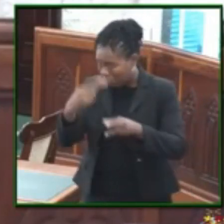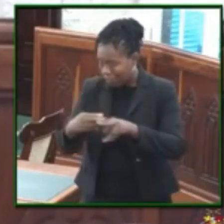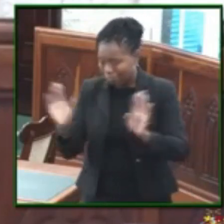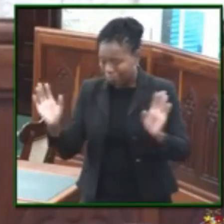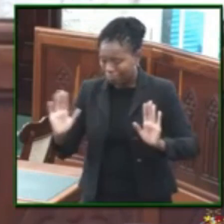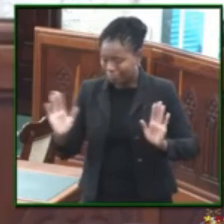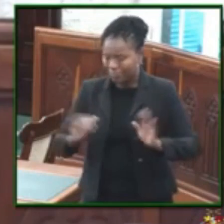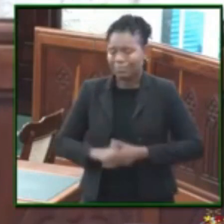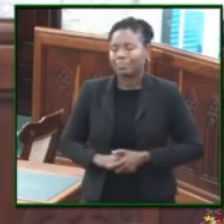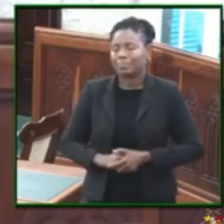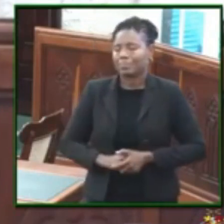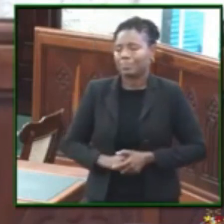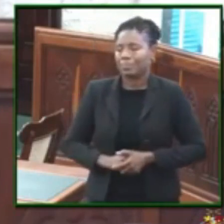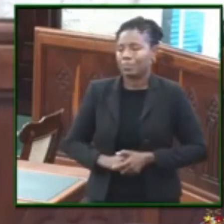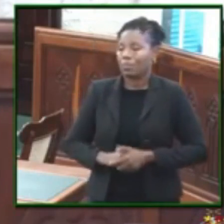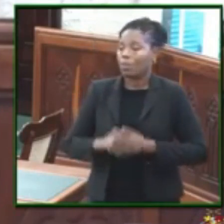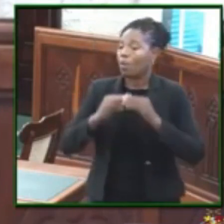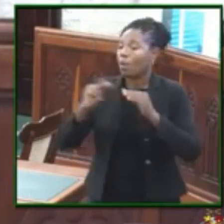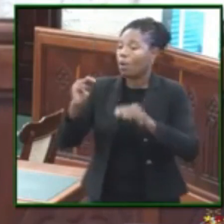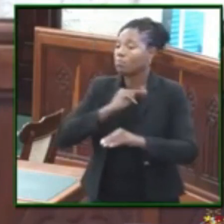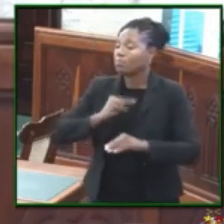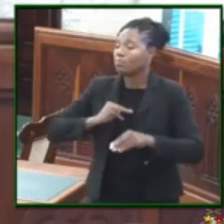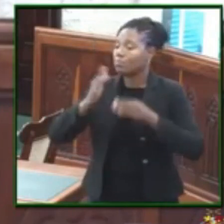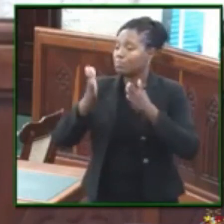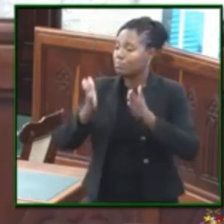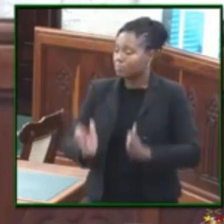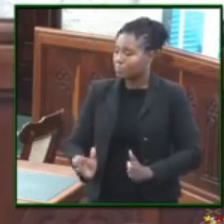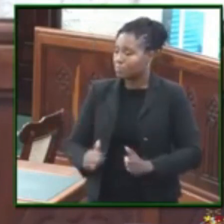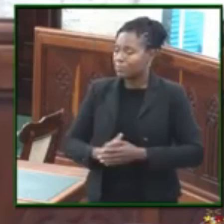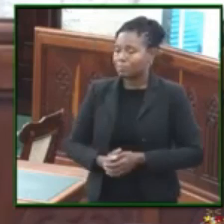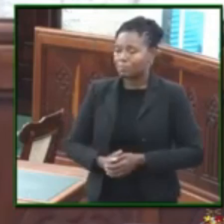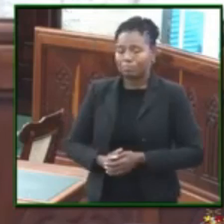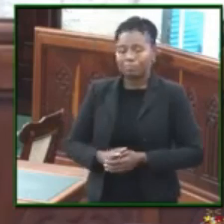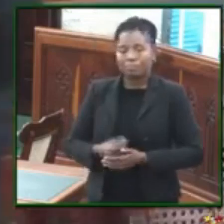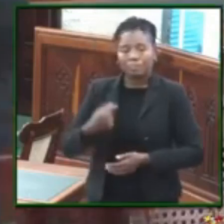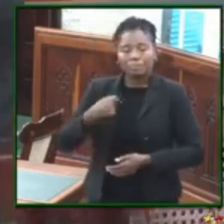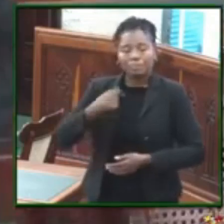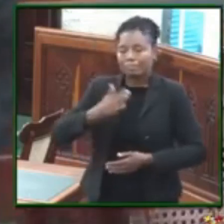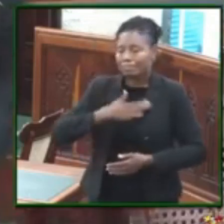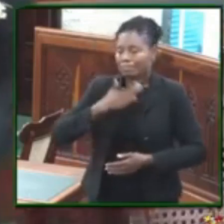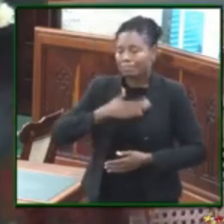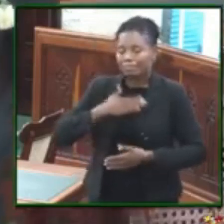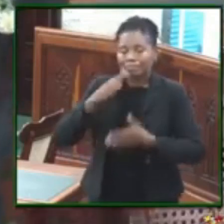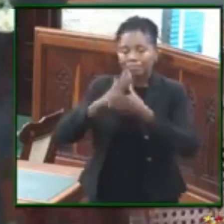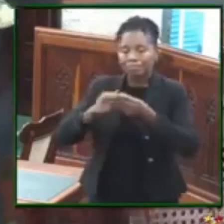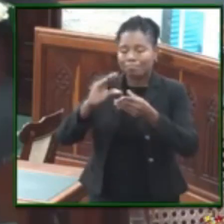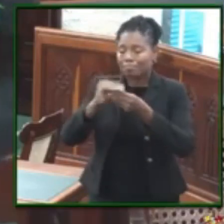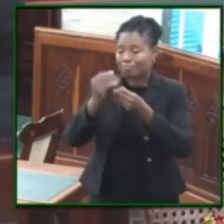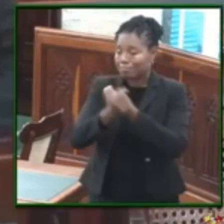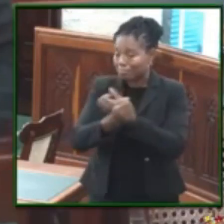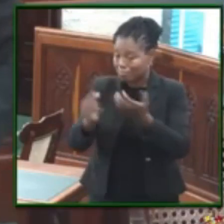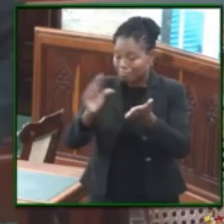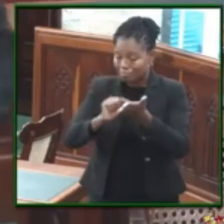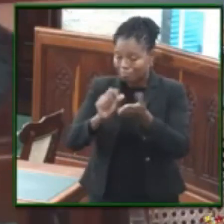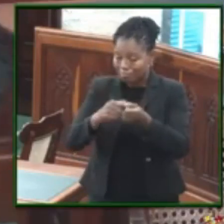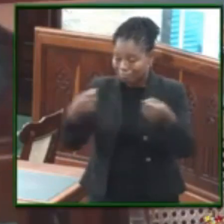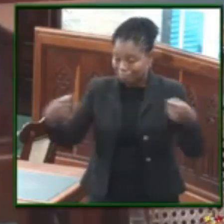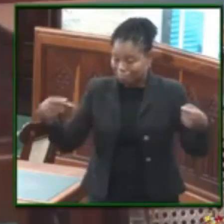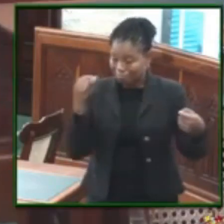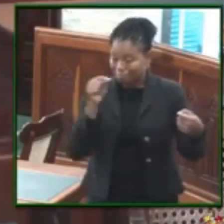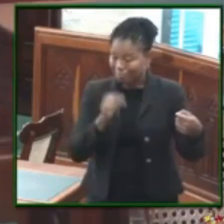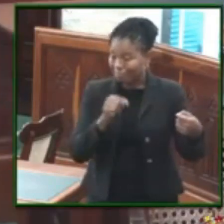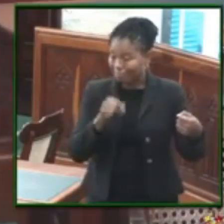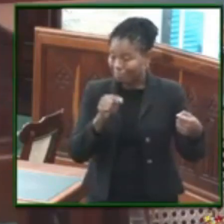An honorable member, through you, sir, I am willing to share the article with the honorable member